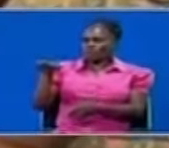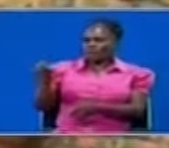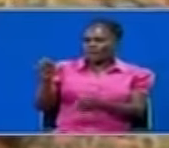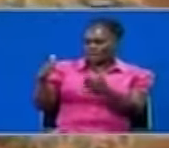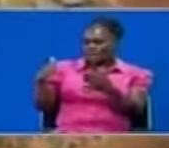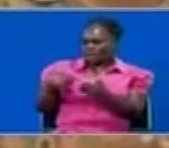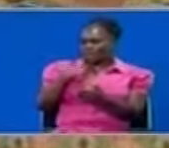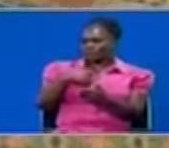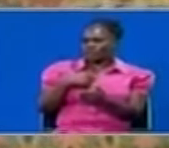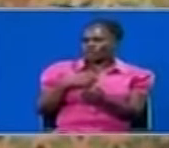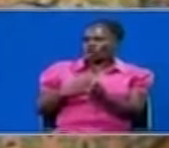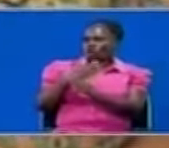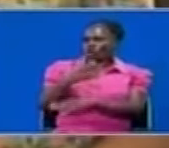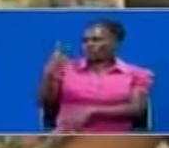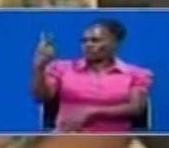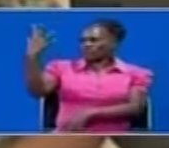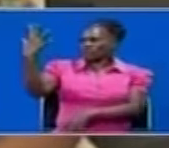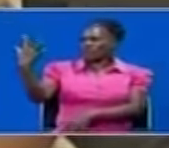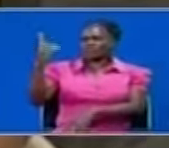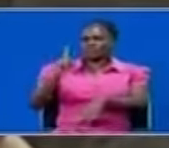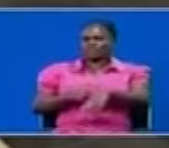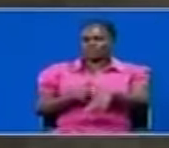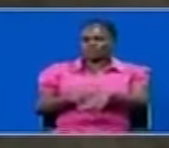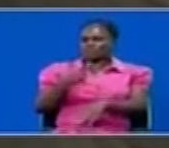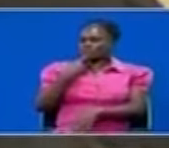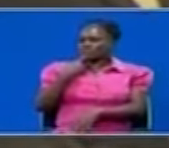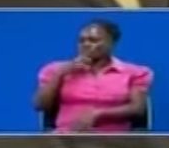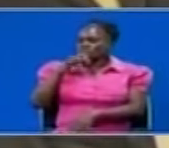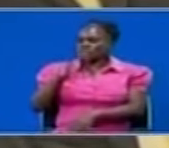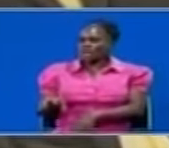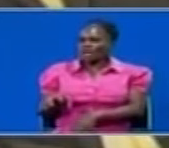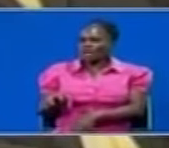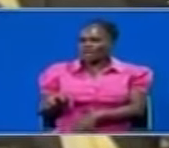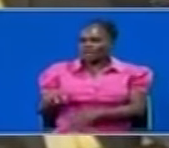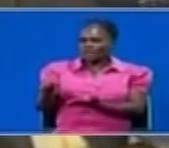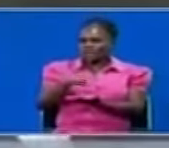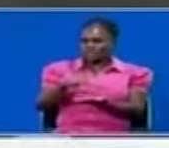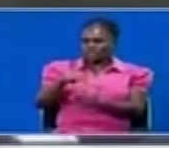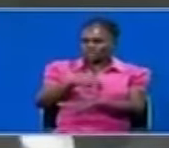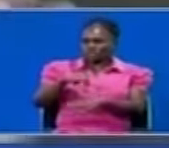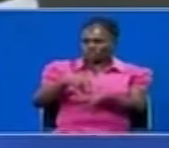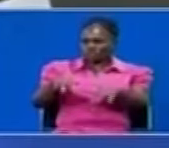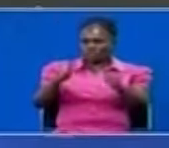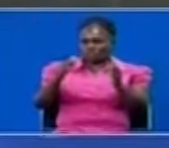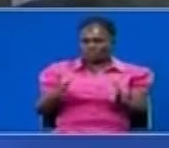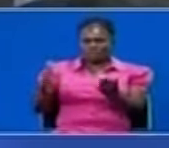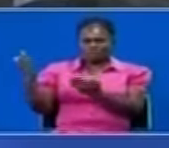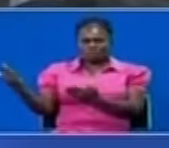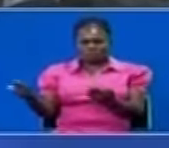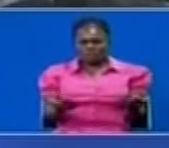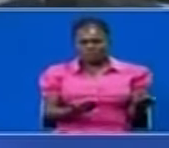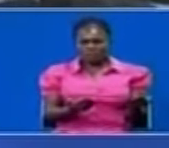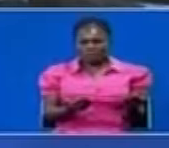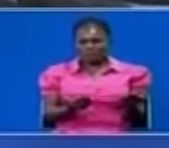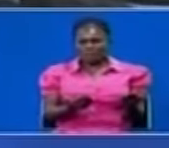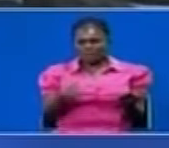made visits more than 25 times. Gideon, who is also the KANU National Chairman, welcomed Dr. Noah Chepkech into